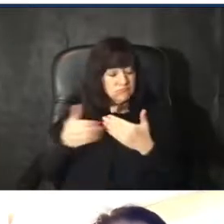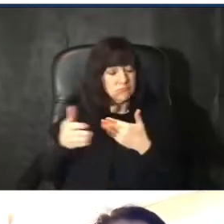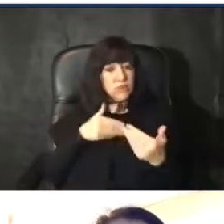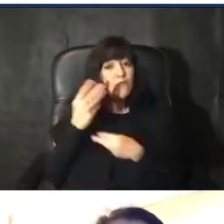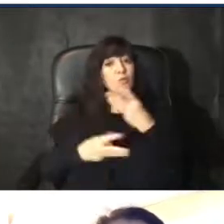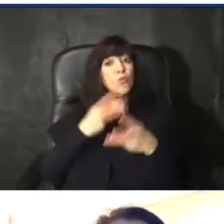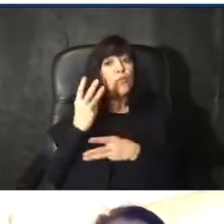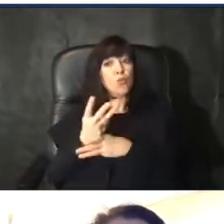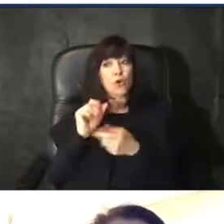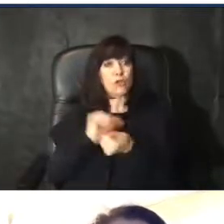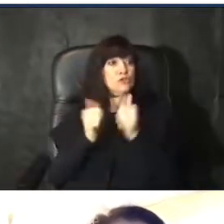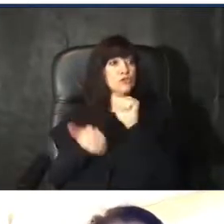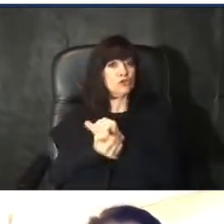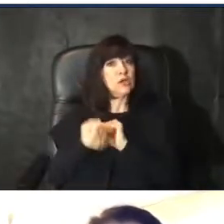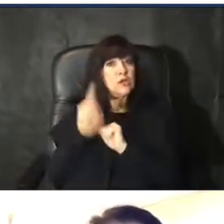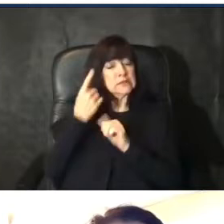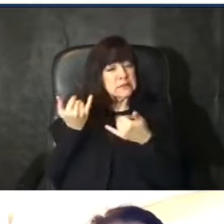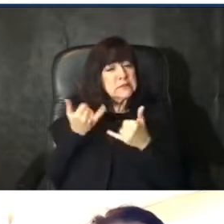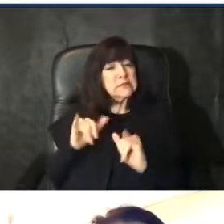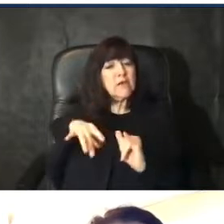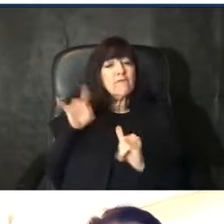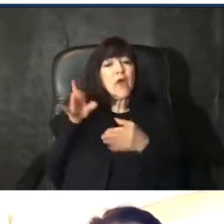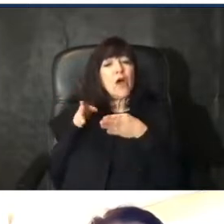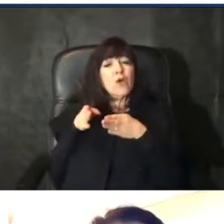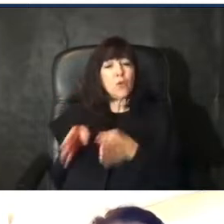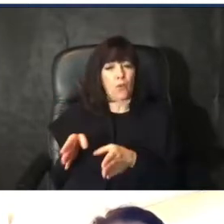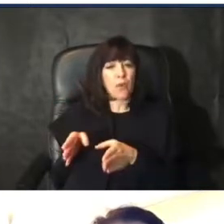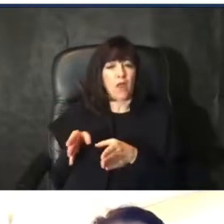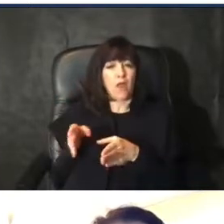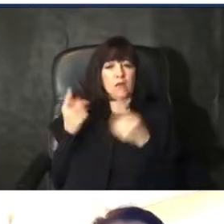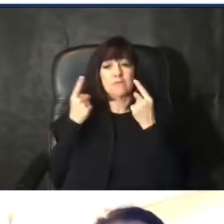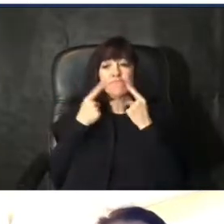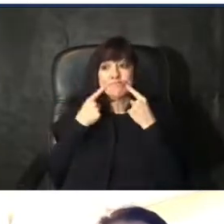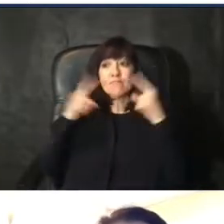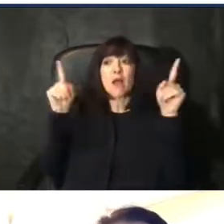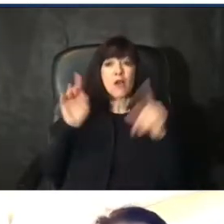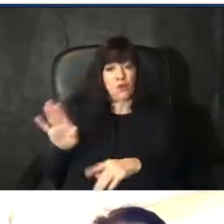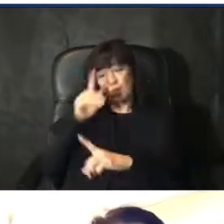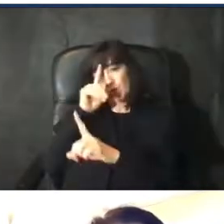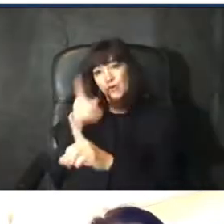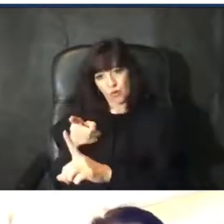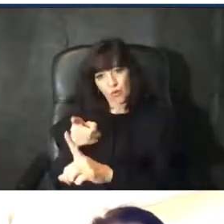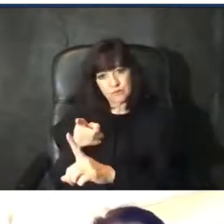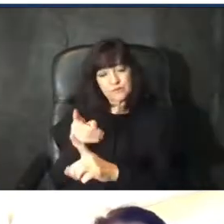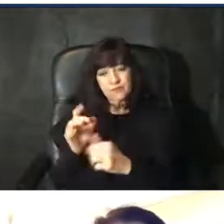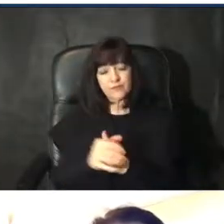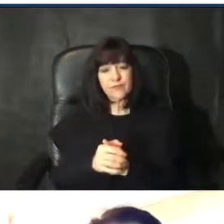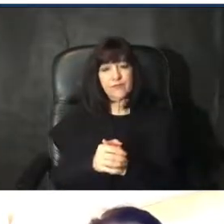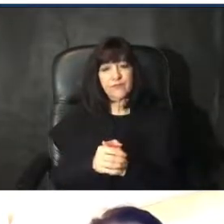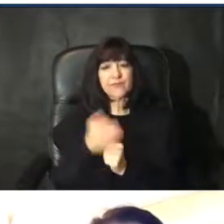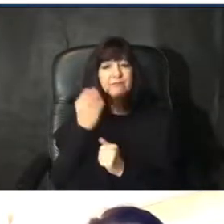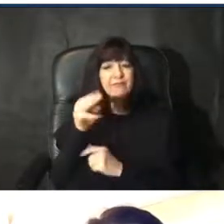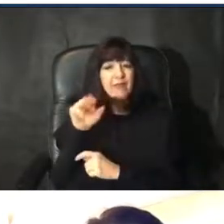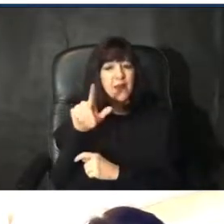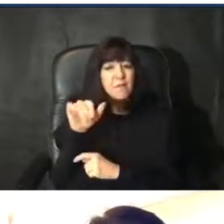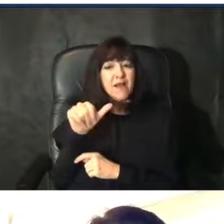now. Of course, working on strategies to achieve their goals. And I think Malia had just talked about taking care of